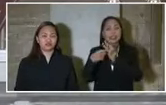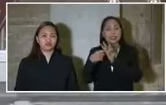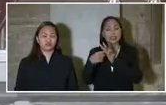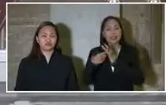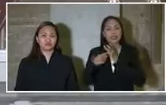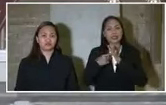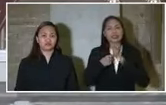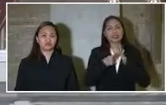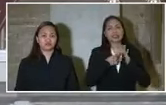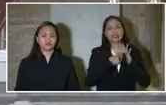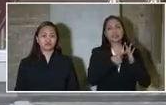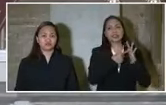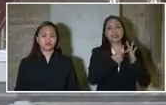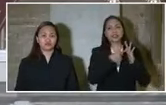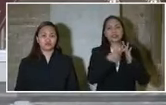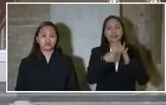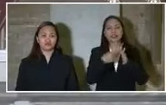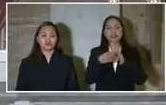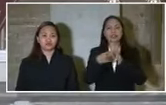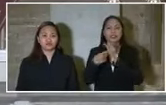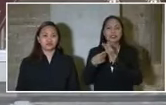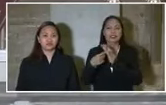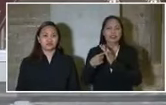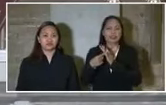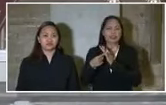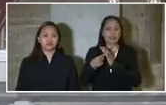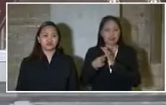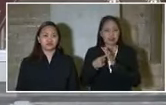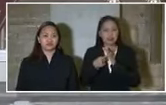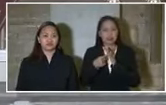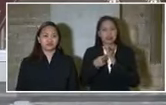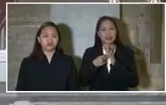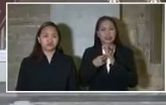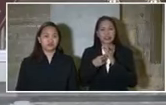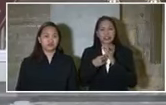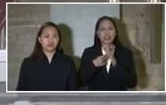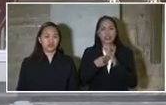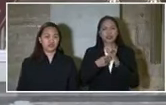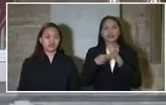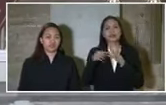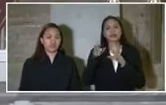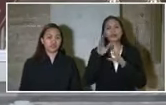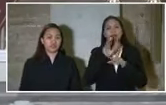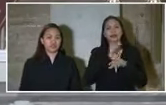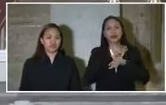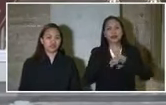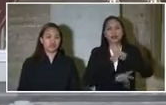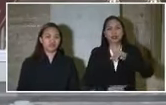Oh,